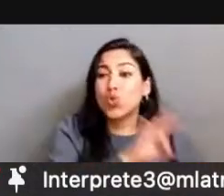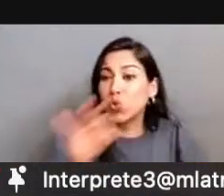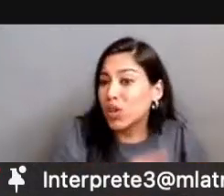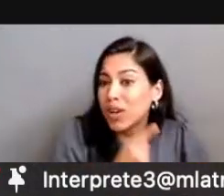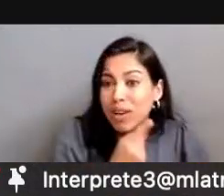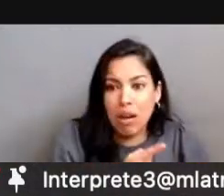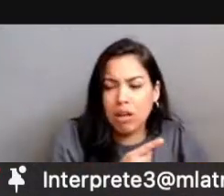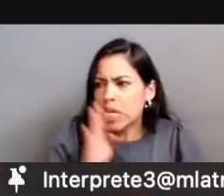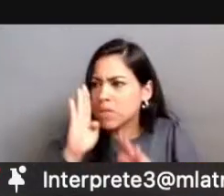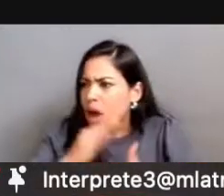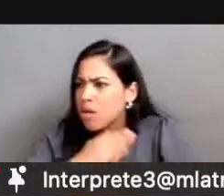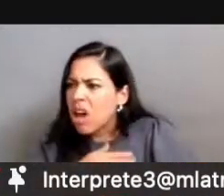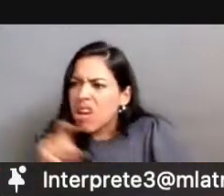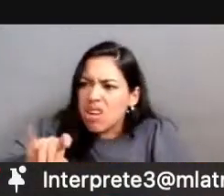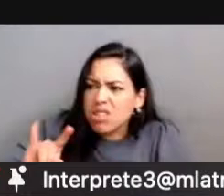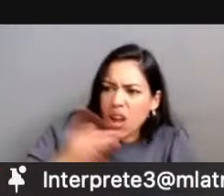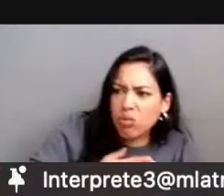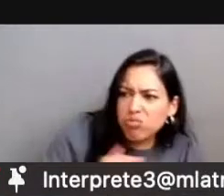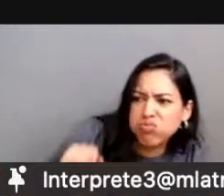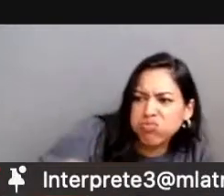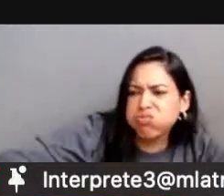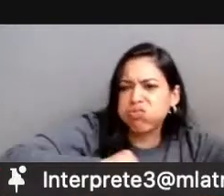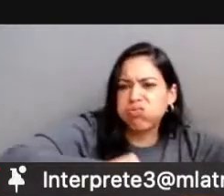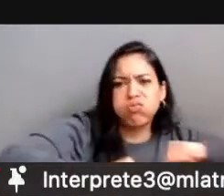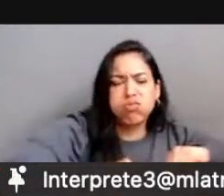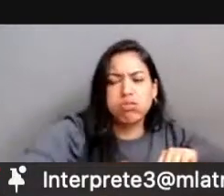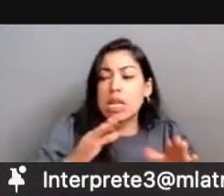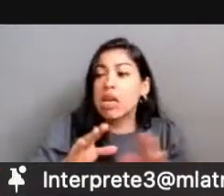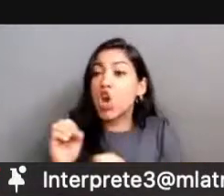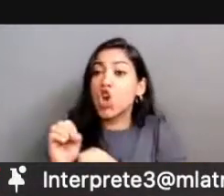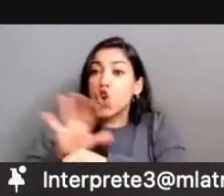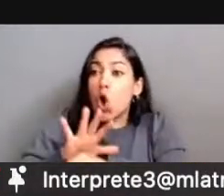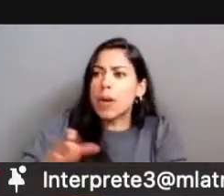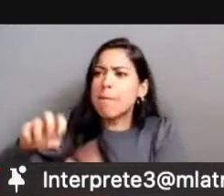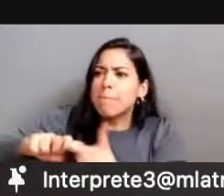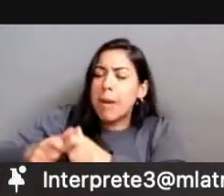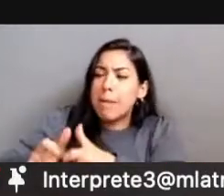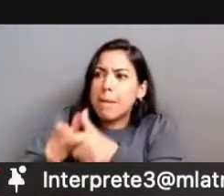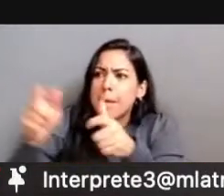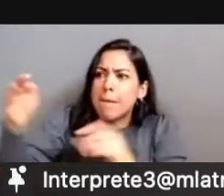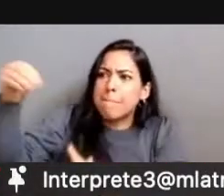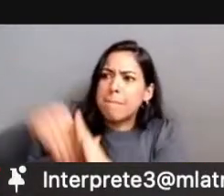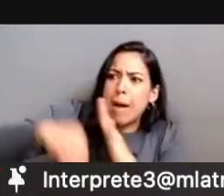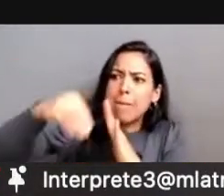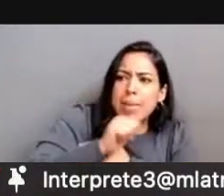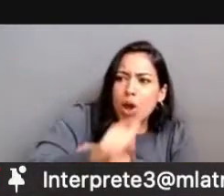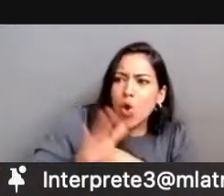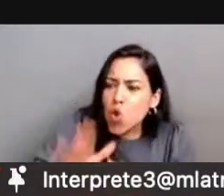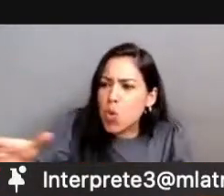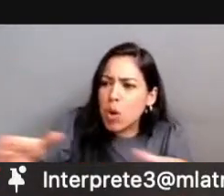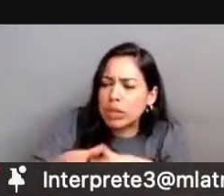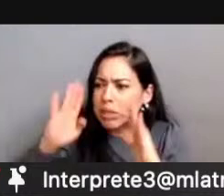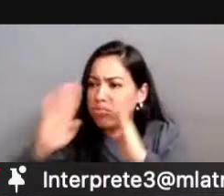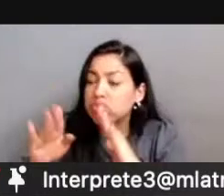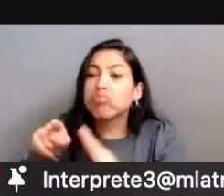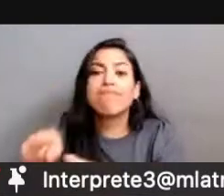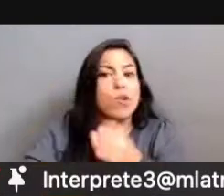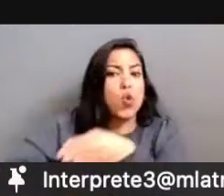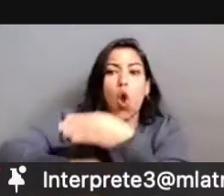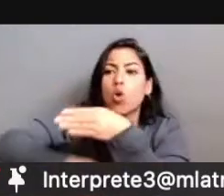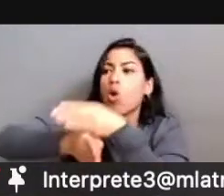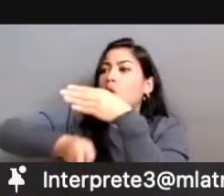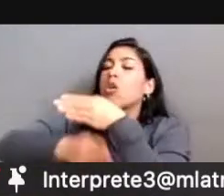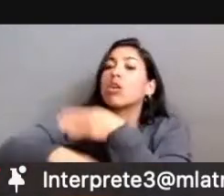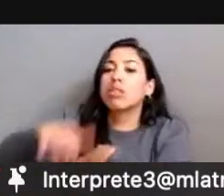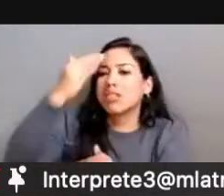It continued taking care of the needs and the problems inherent to populations